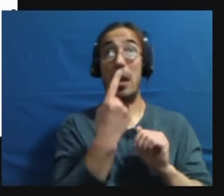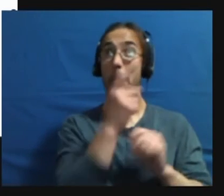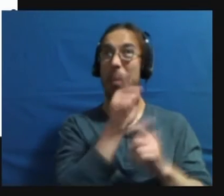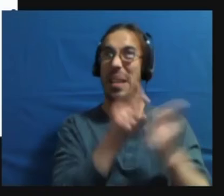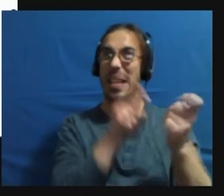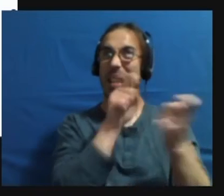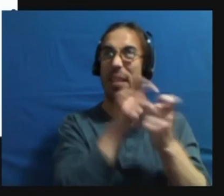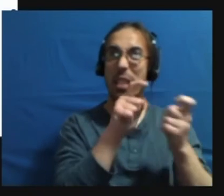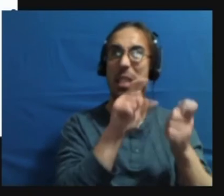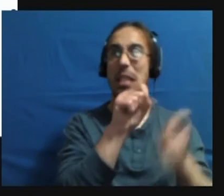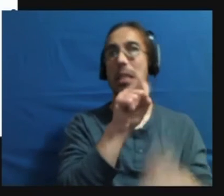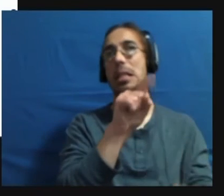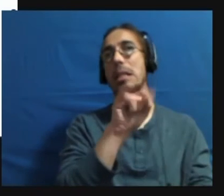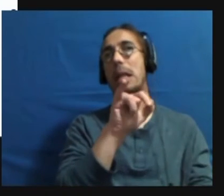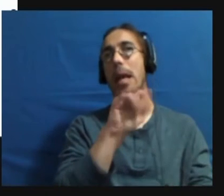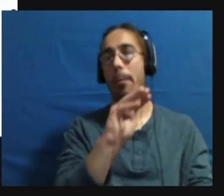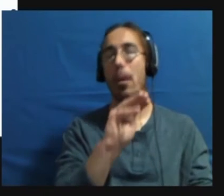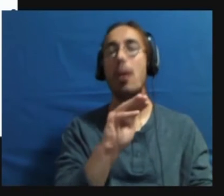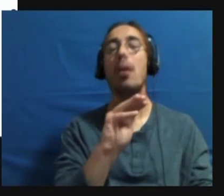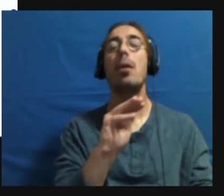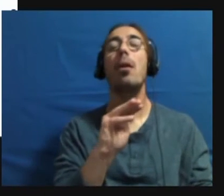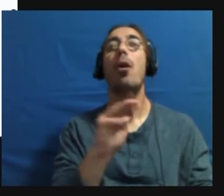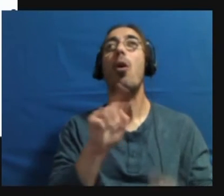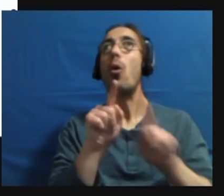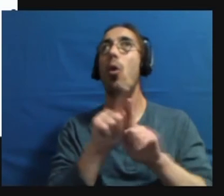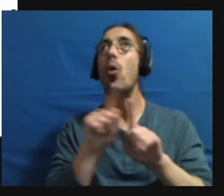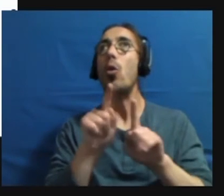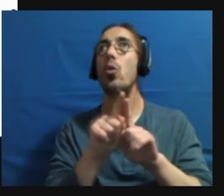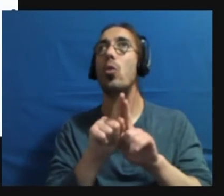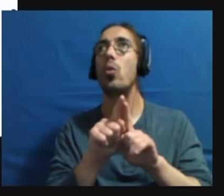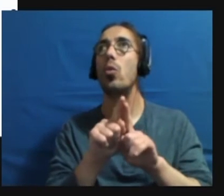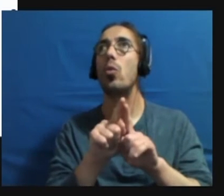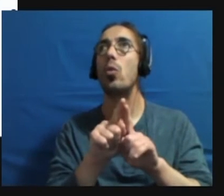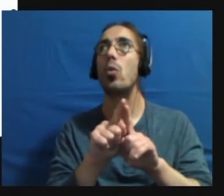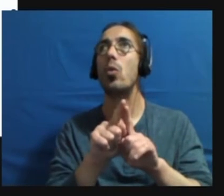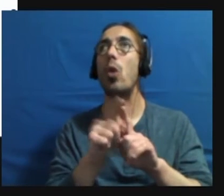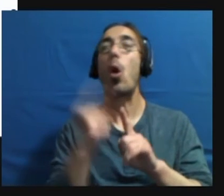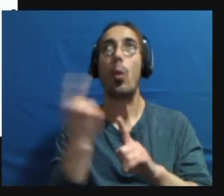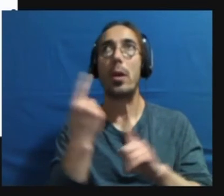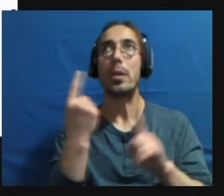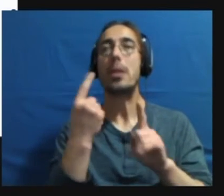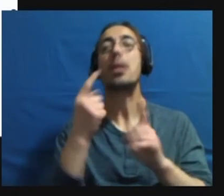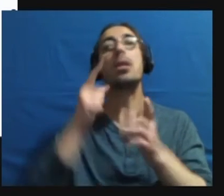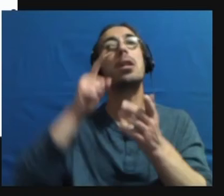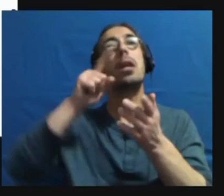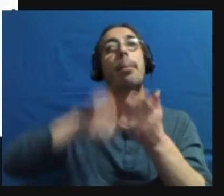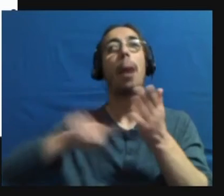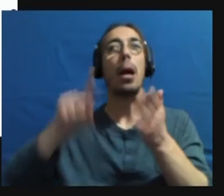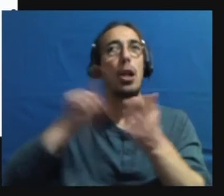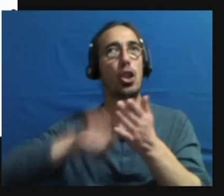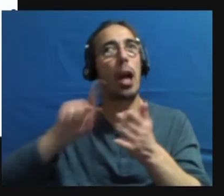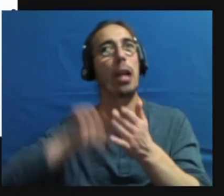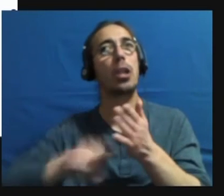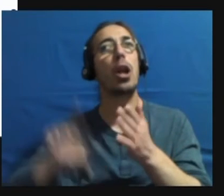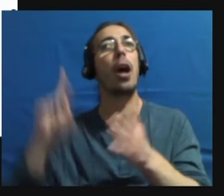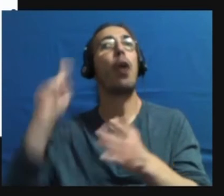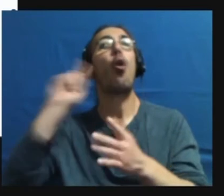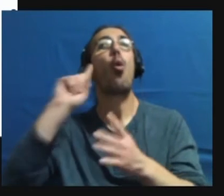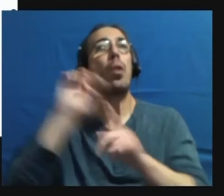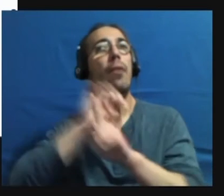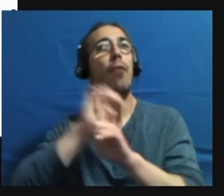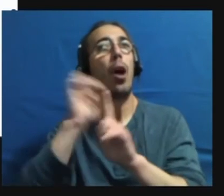his need. And then, of course, lastly, always exploring the sensory environment and also exploring what's going